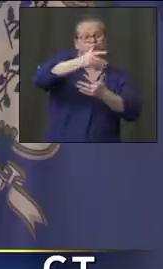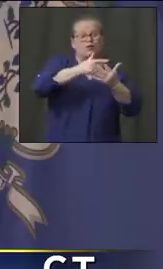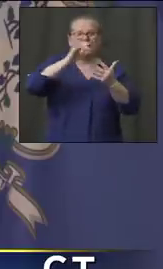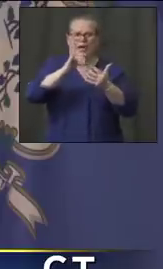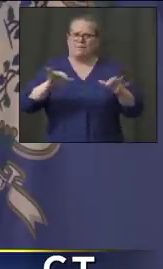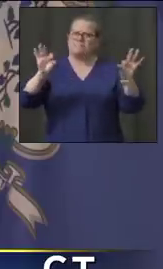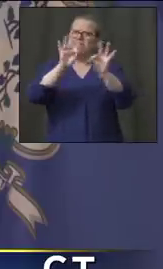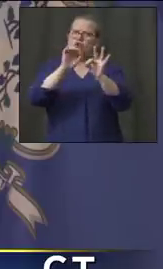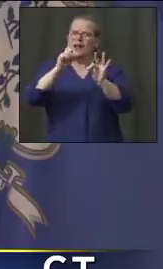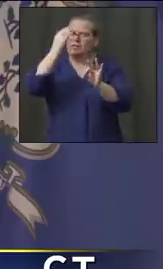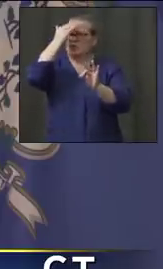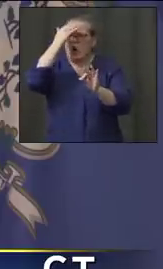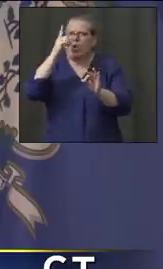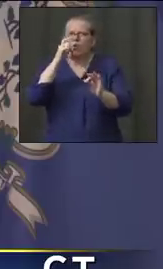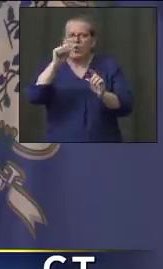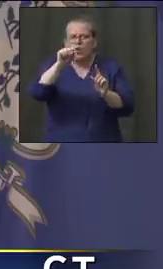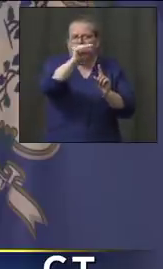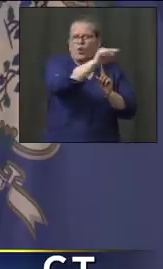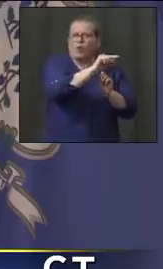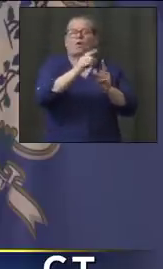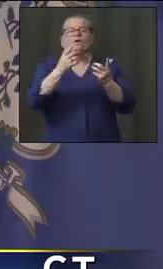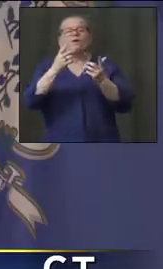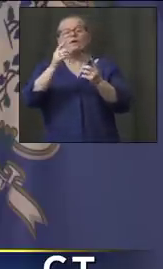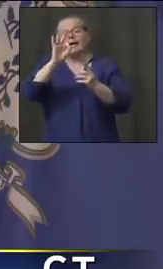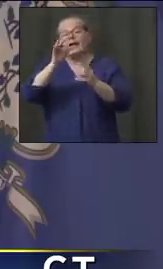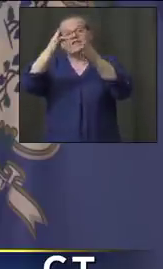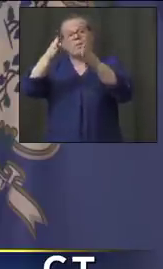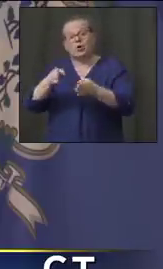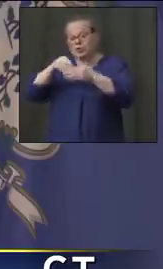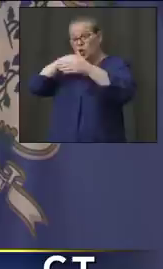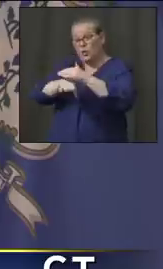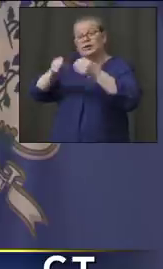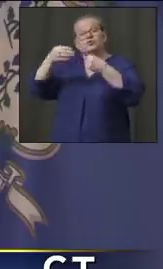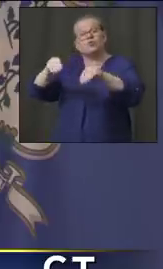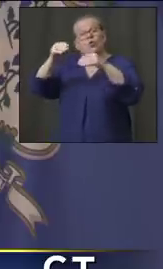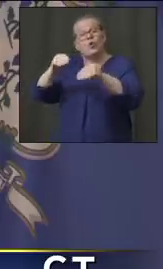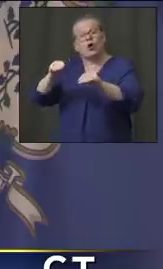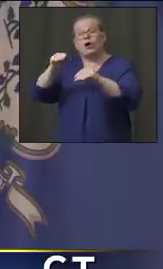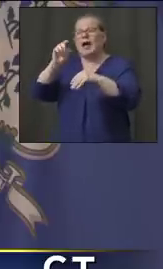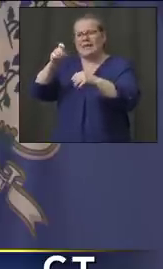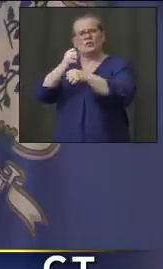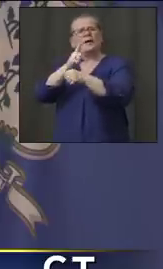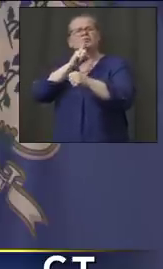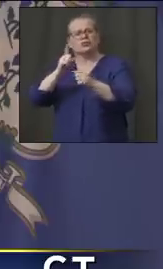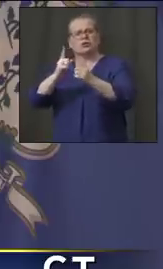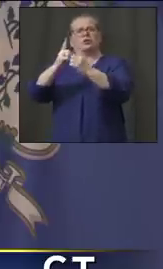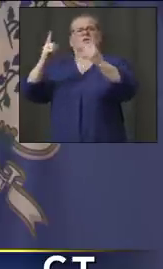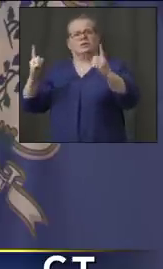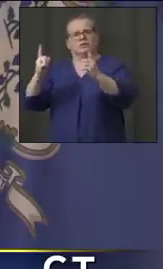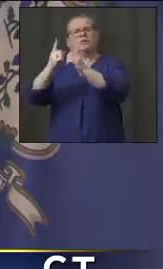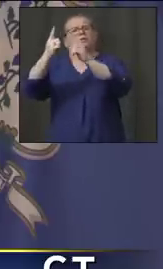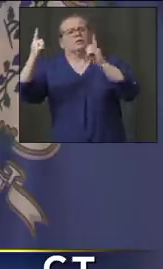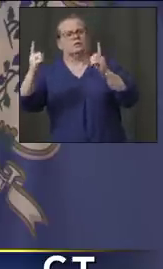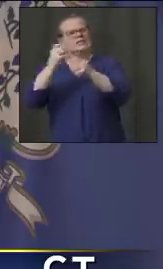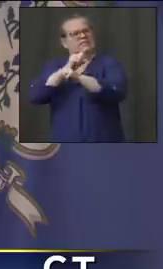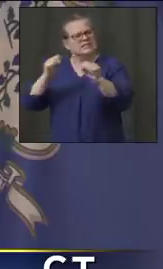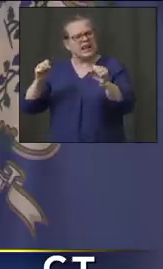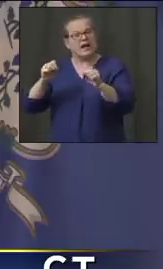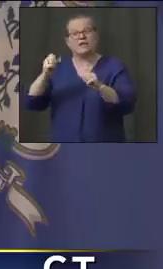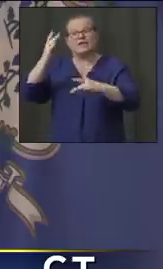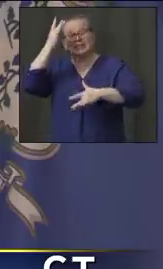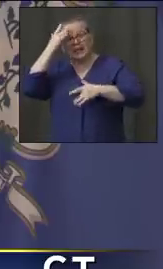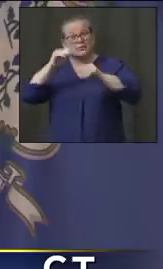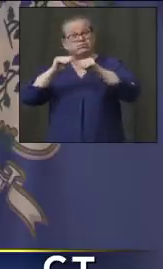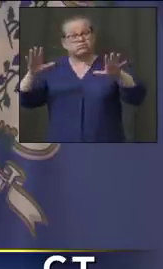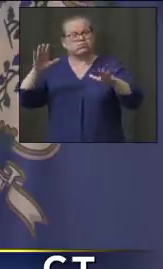they go into that particular store, we've got everything in place to make sure they're safe and keep the pandemic spread. Protecting